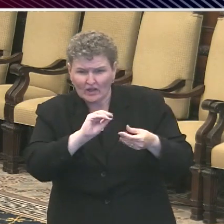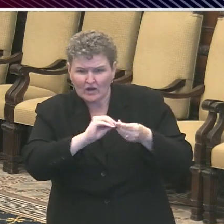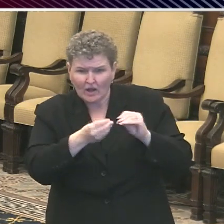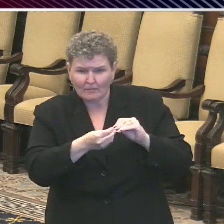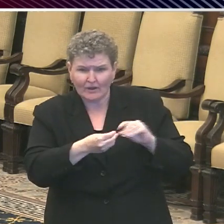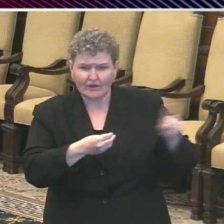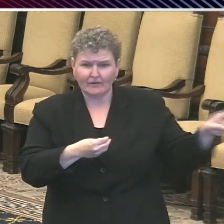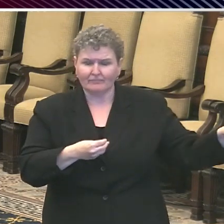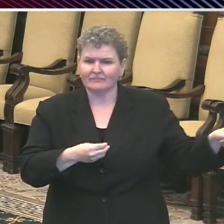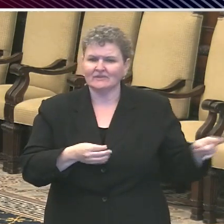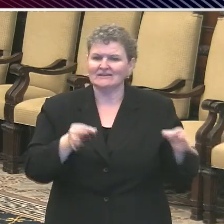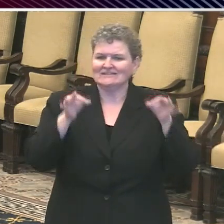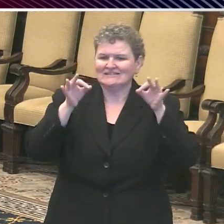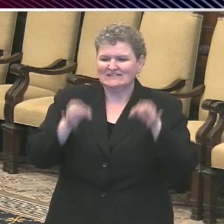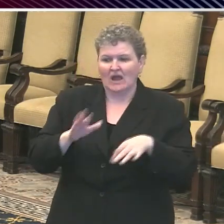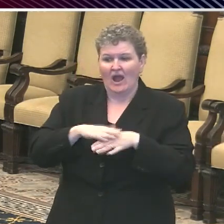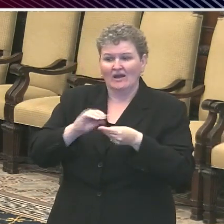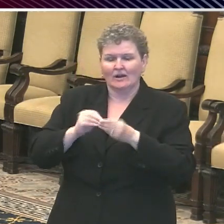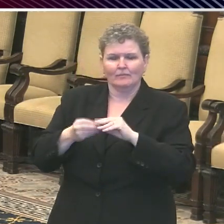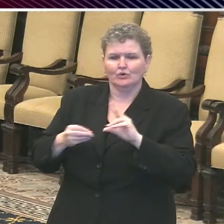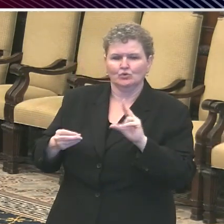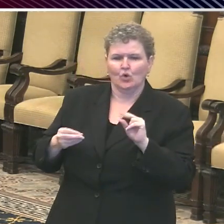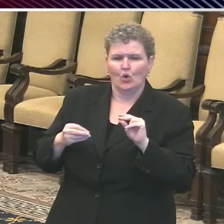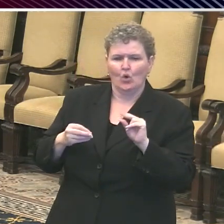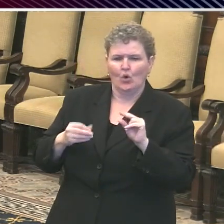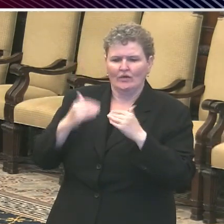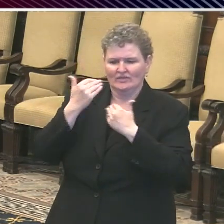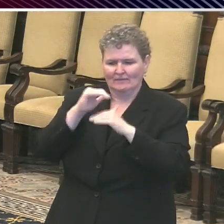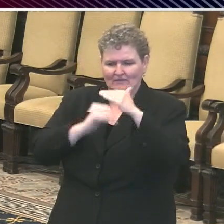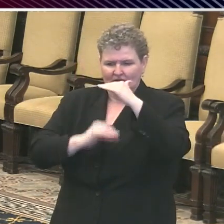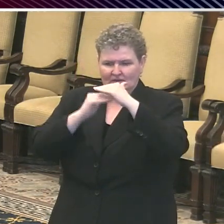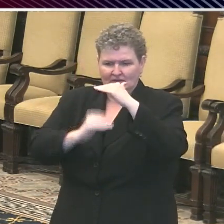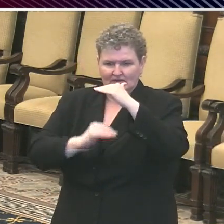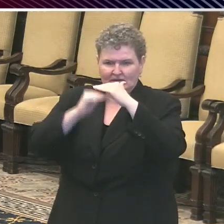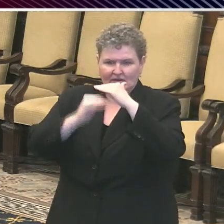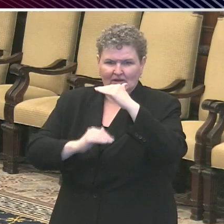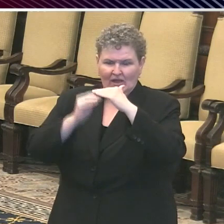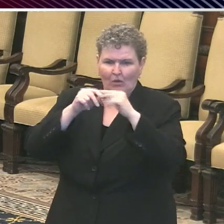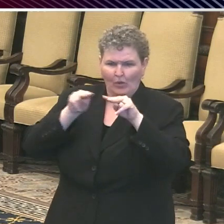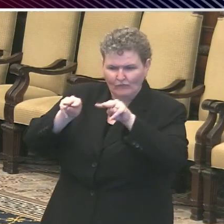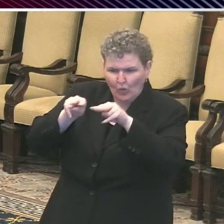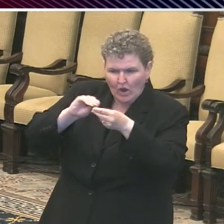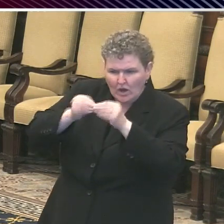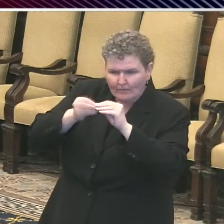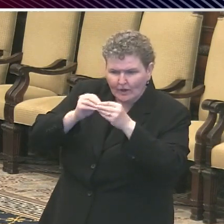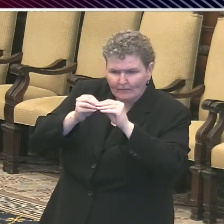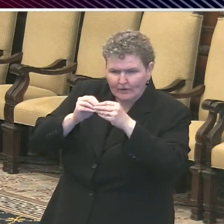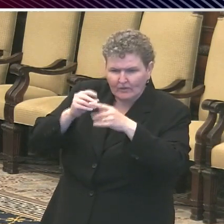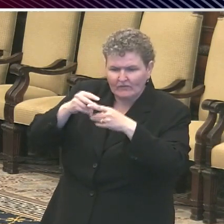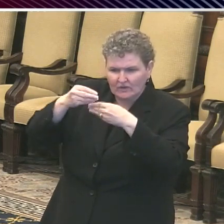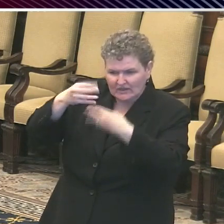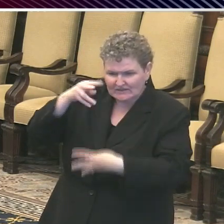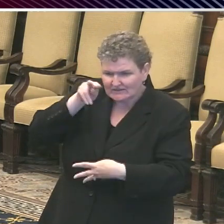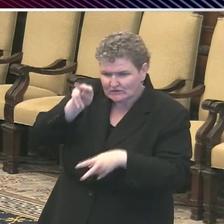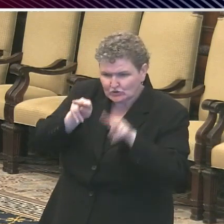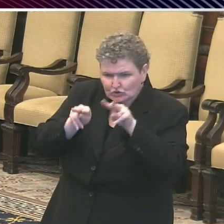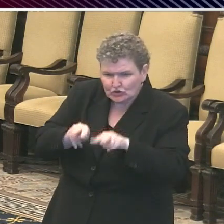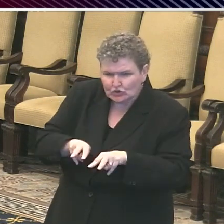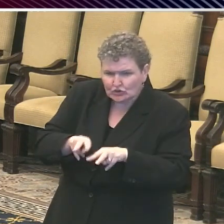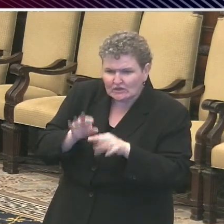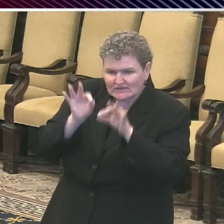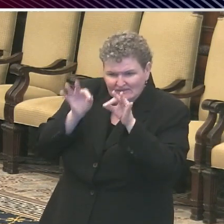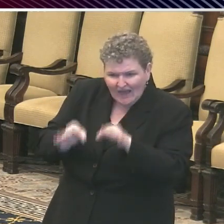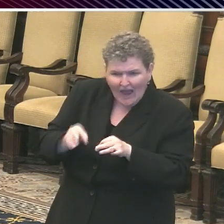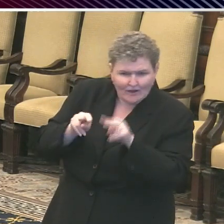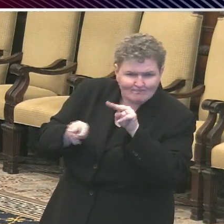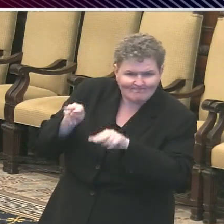too narrow. We should look at a whole set of metrics. I think that they may have been looking at a whole set of metrics, but they weren't publishing all of those. If you look at